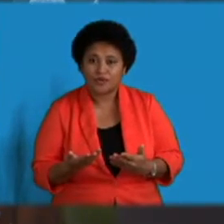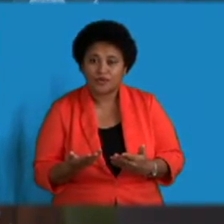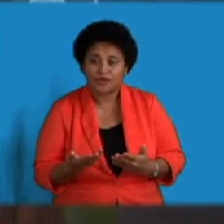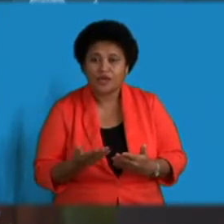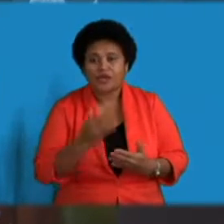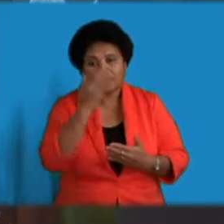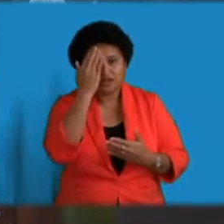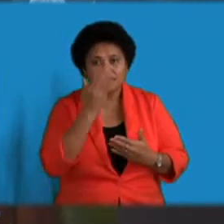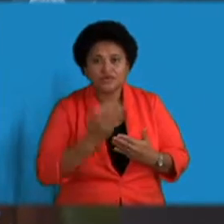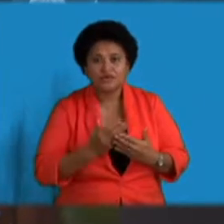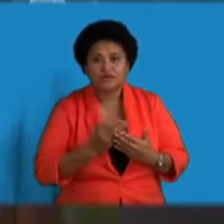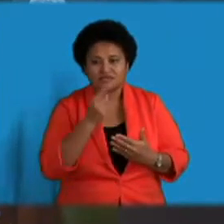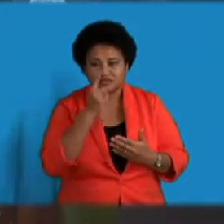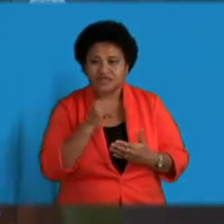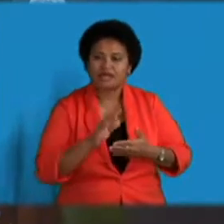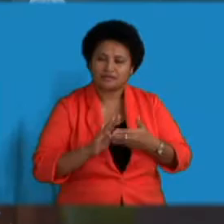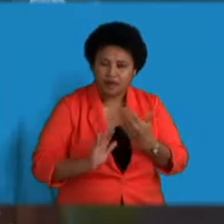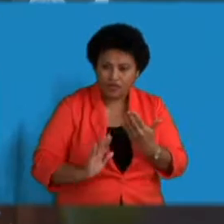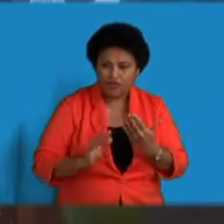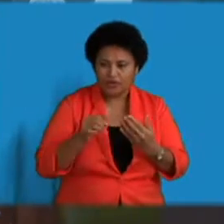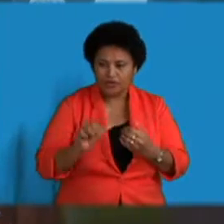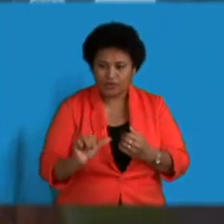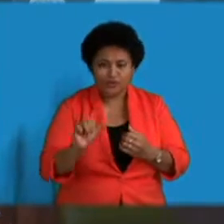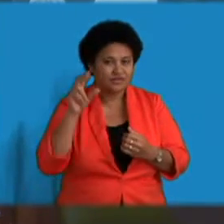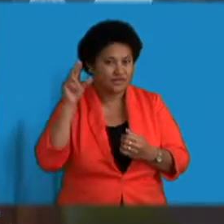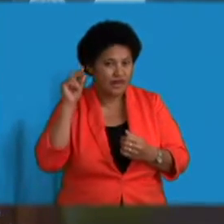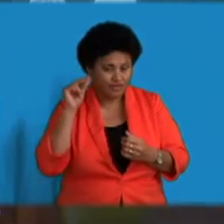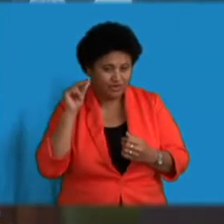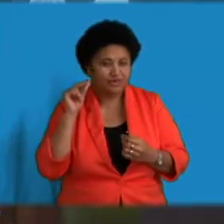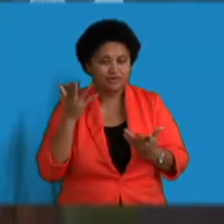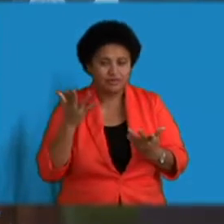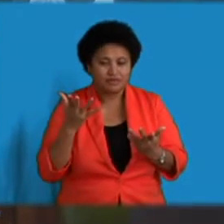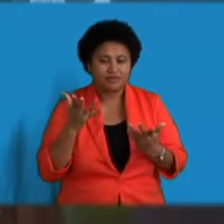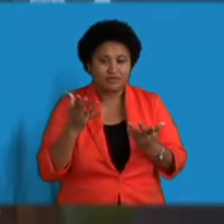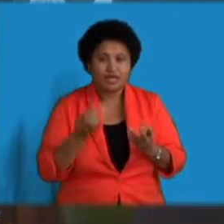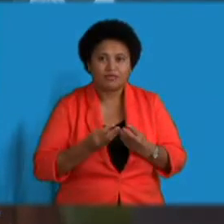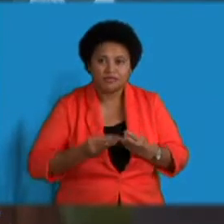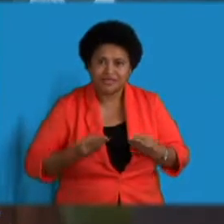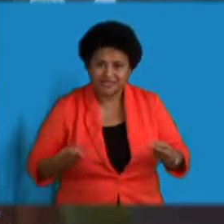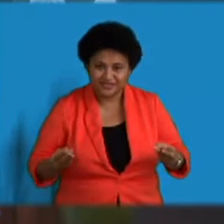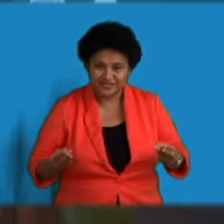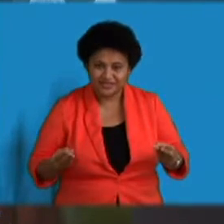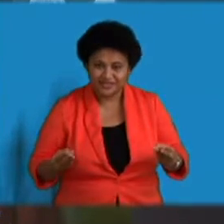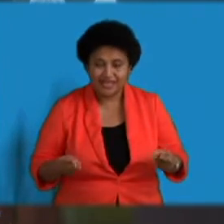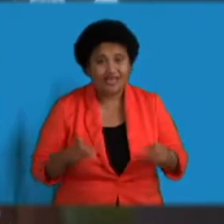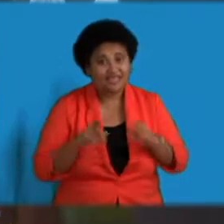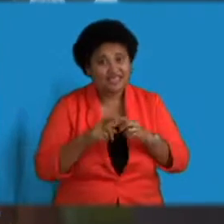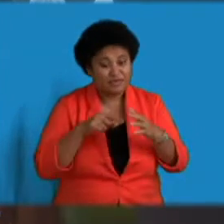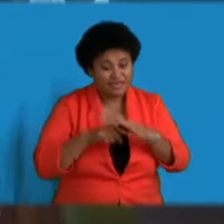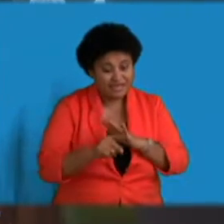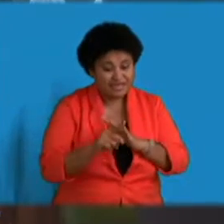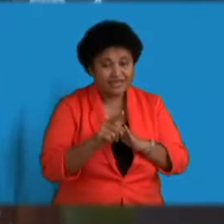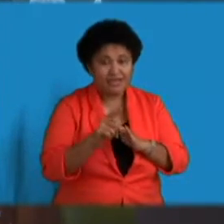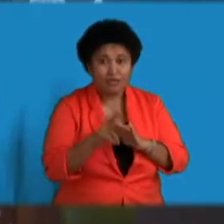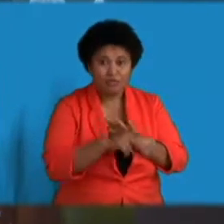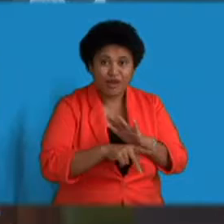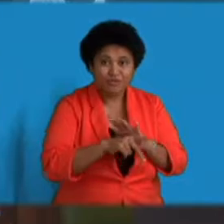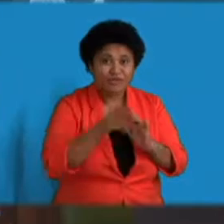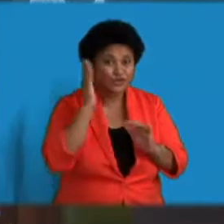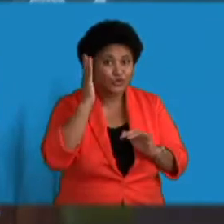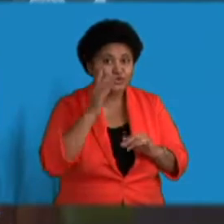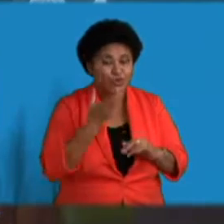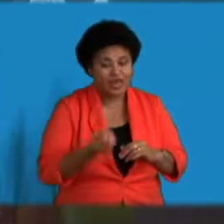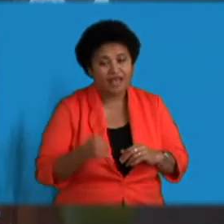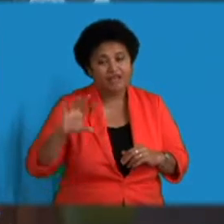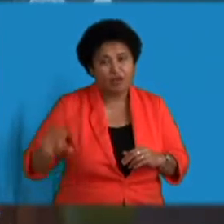go and read library materials. In addition to that, Madam Speaker, in the primary school we have got compulsory journal writing, which is called, where